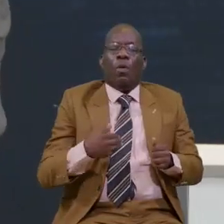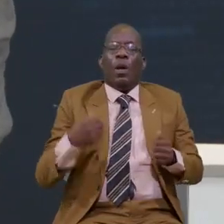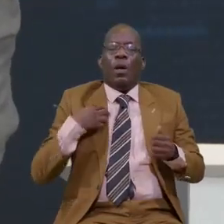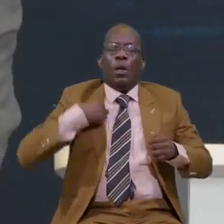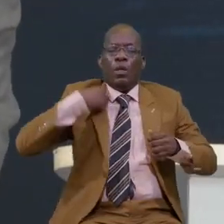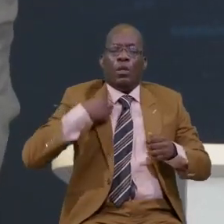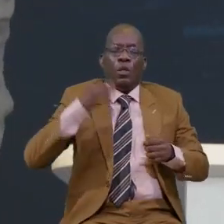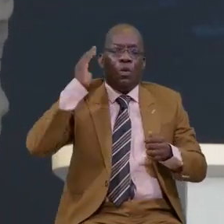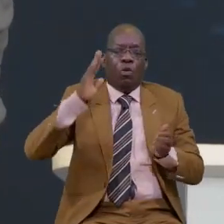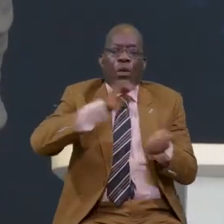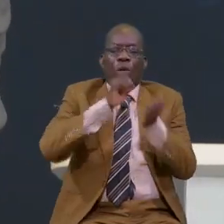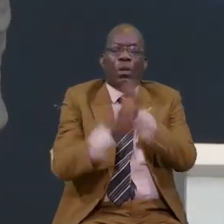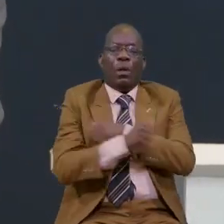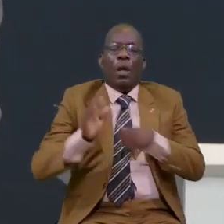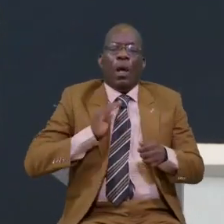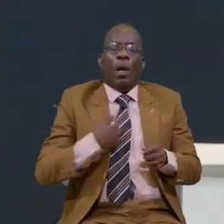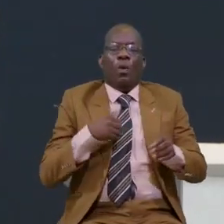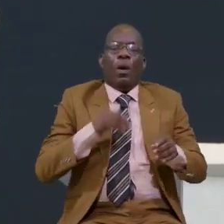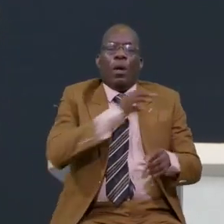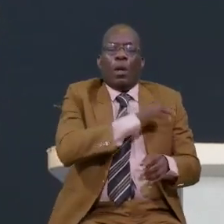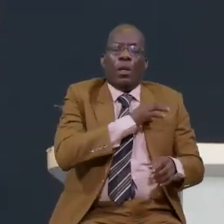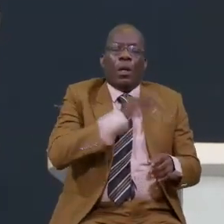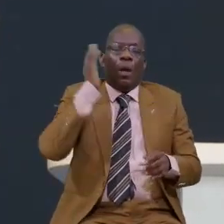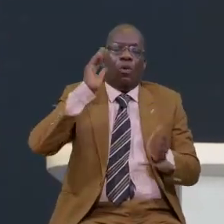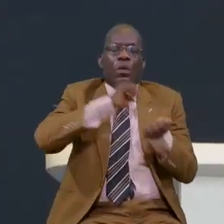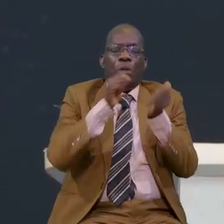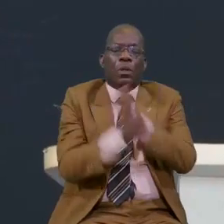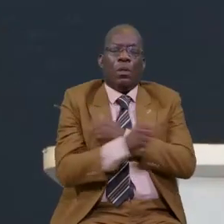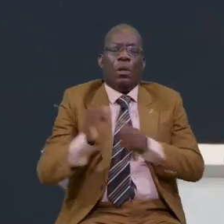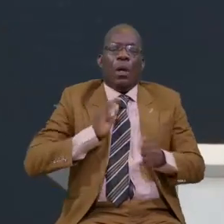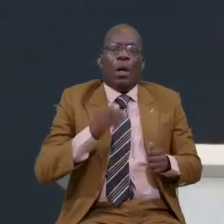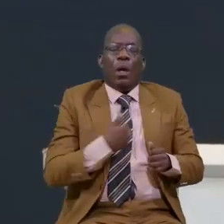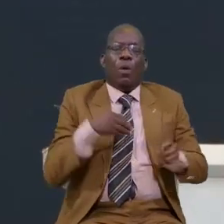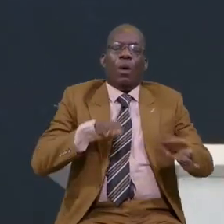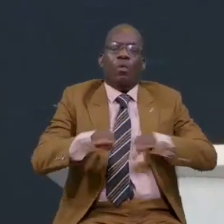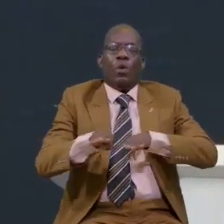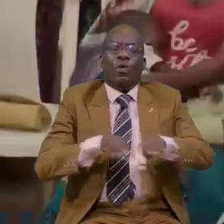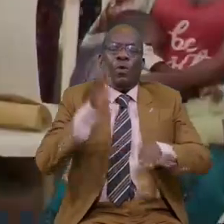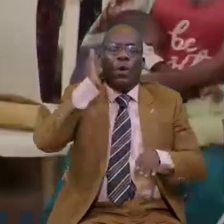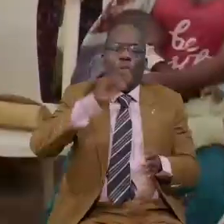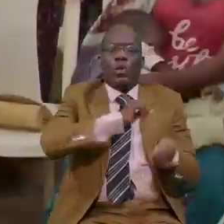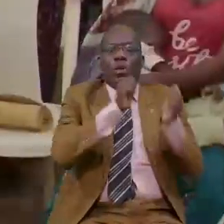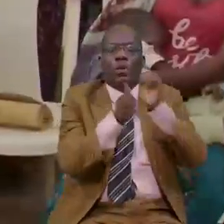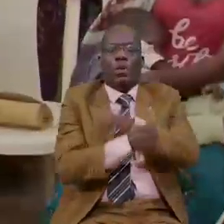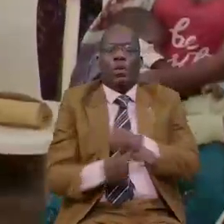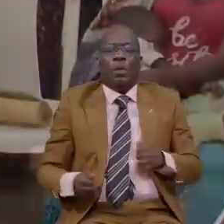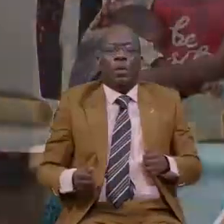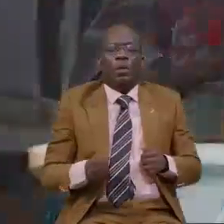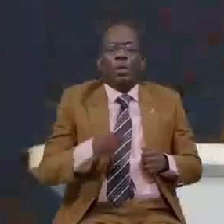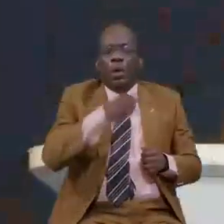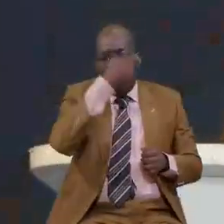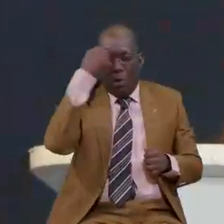change, our character will change, our behavior will change. Because out of